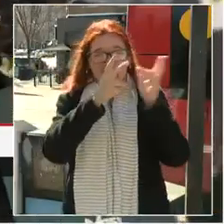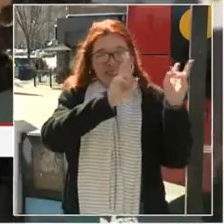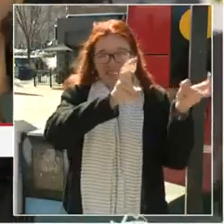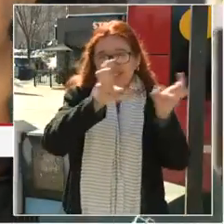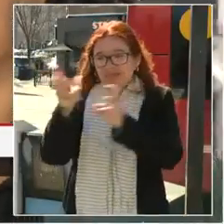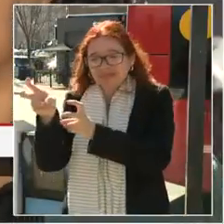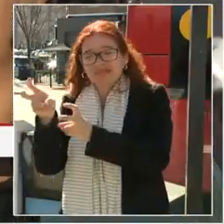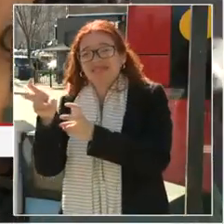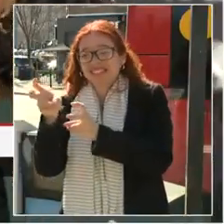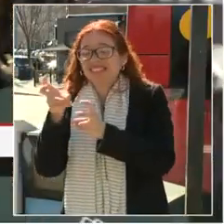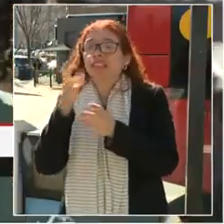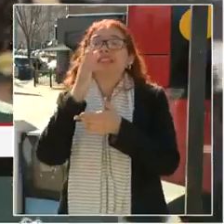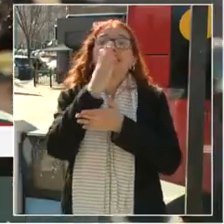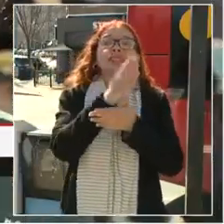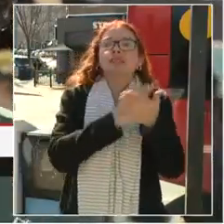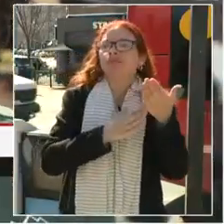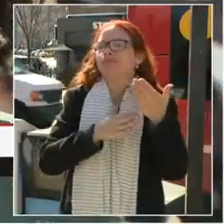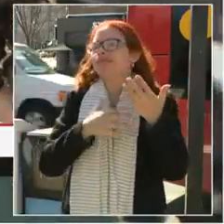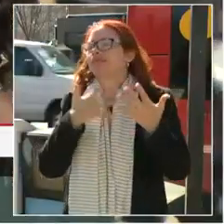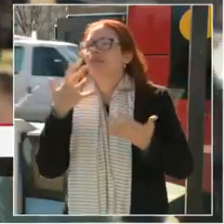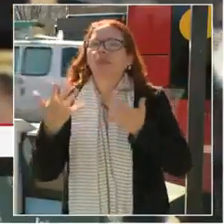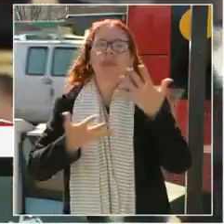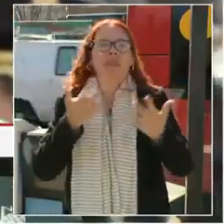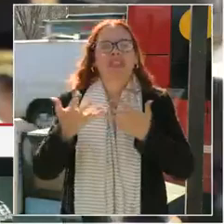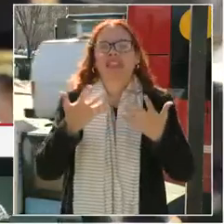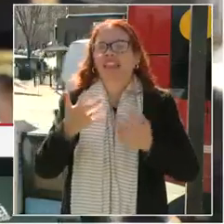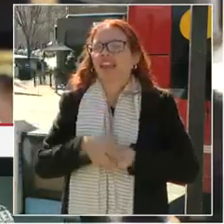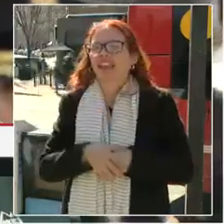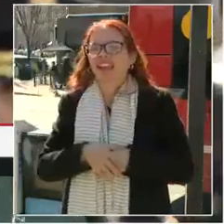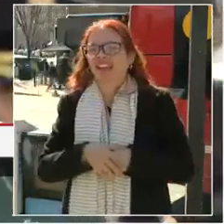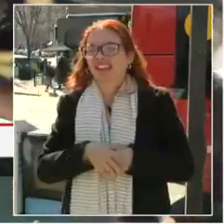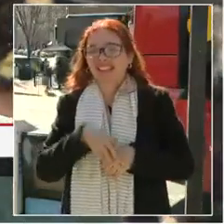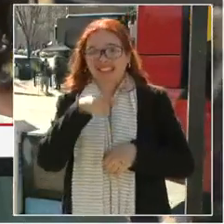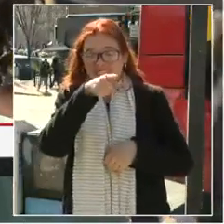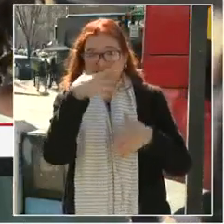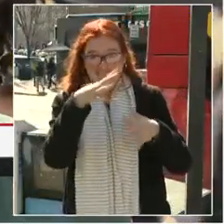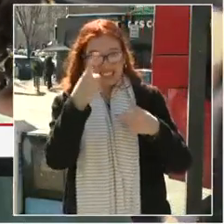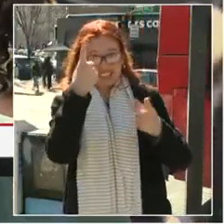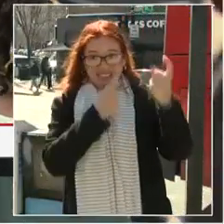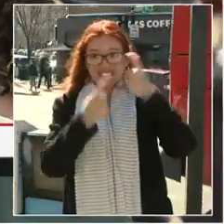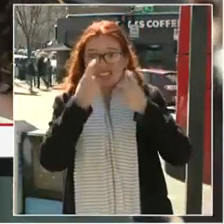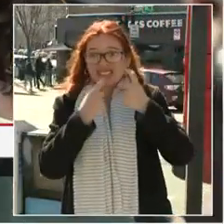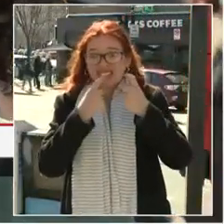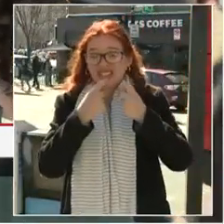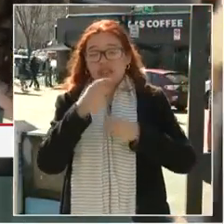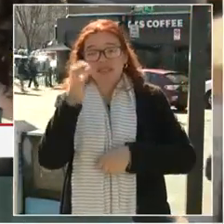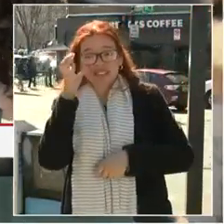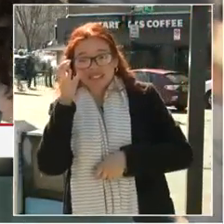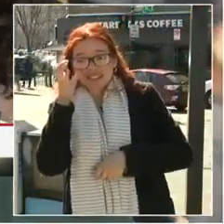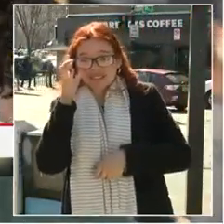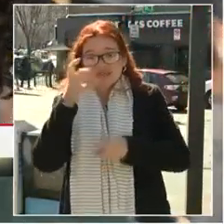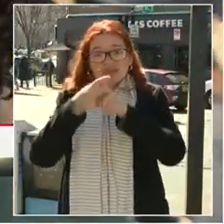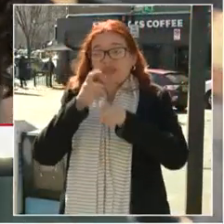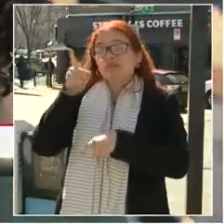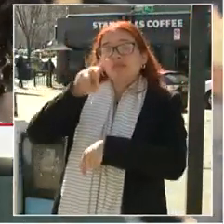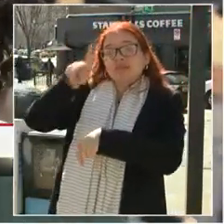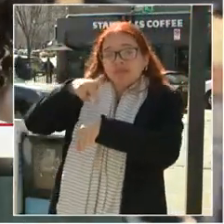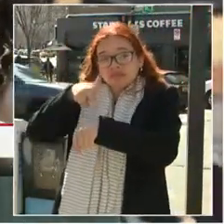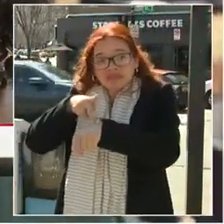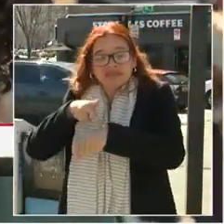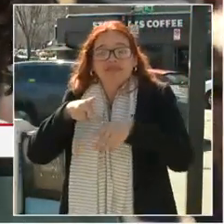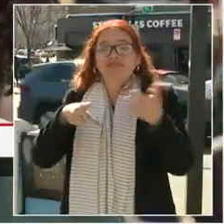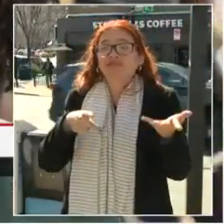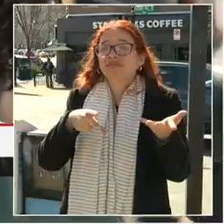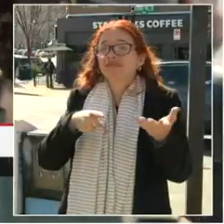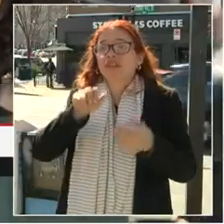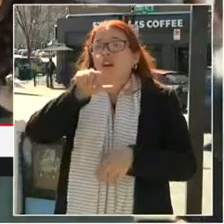that were raised in the first question. We've heard from our principals, we've heard from other people who work with children